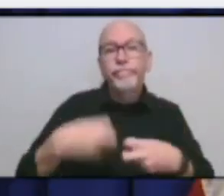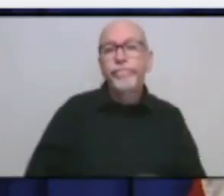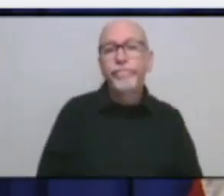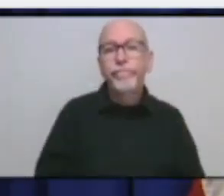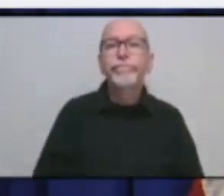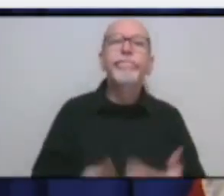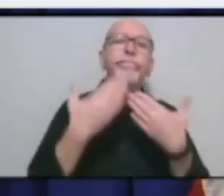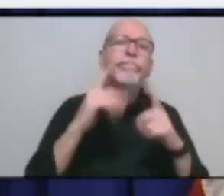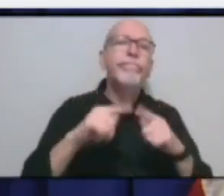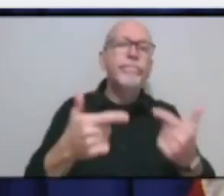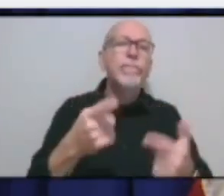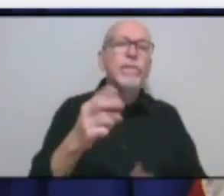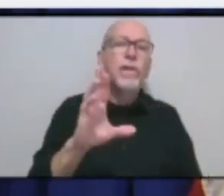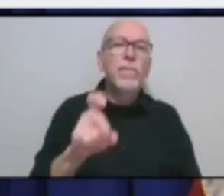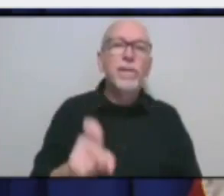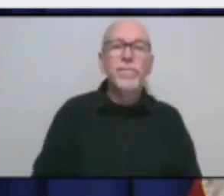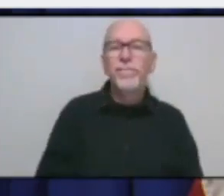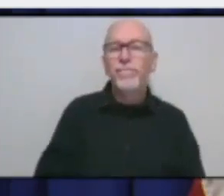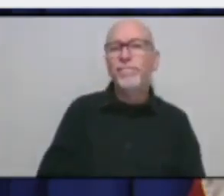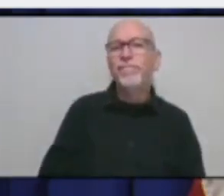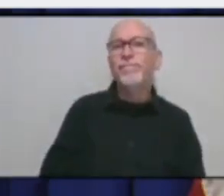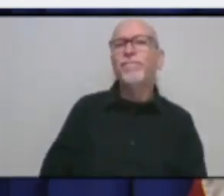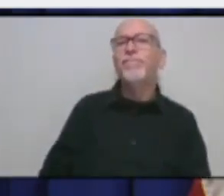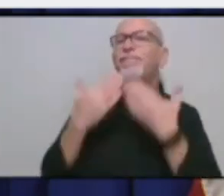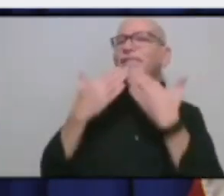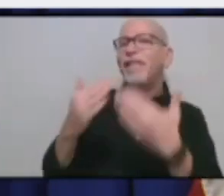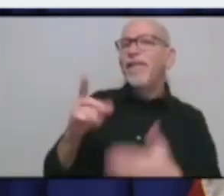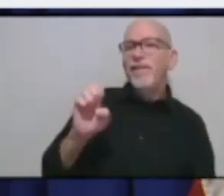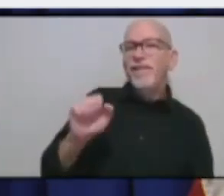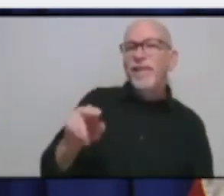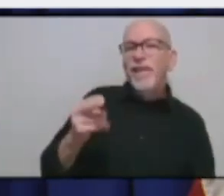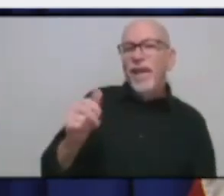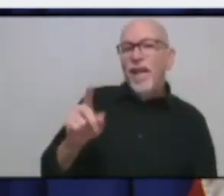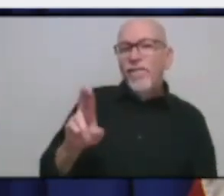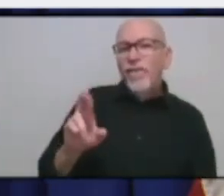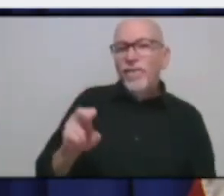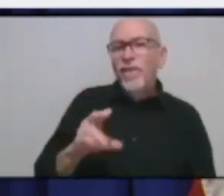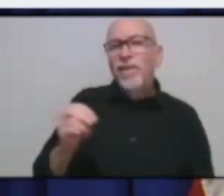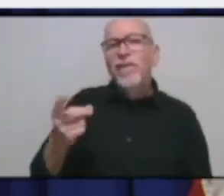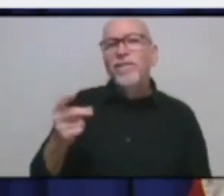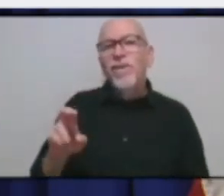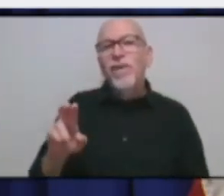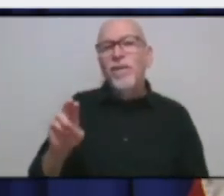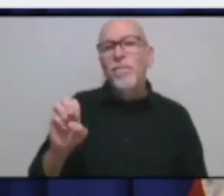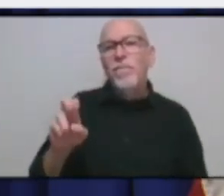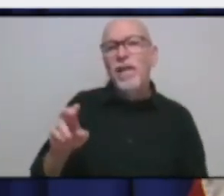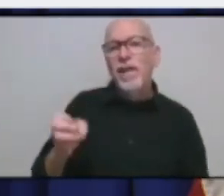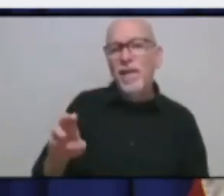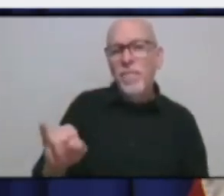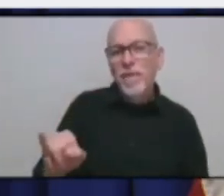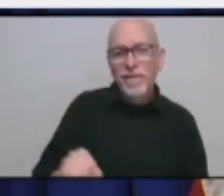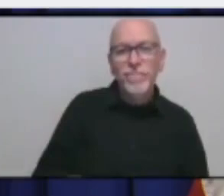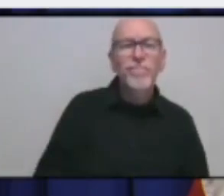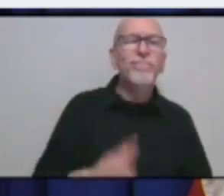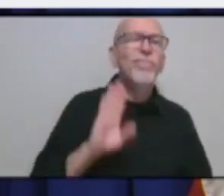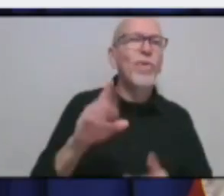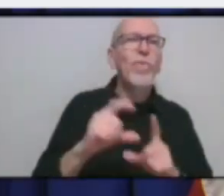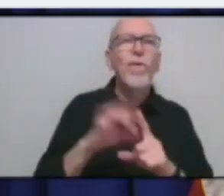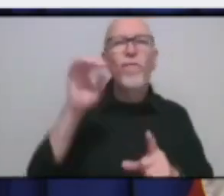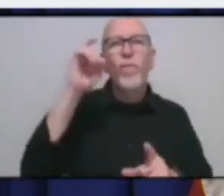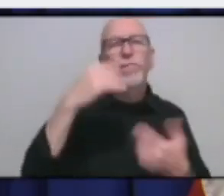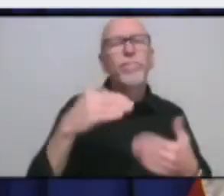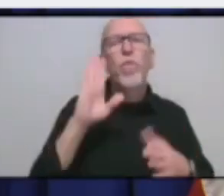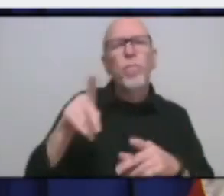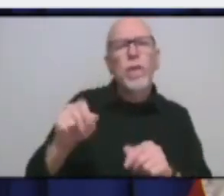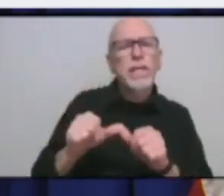to you, Dr. Box. Thank you, Dean Halverson and Dr. Nemechemi. Such important words of wisdom, and I'm so glad that you'll be able to stay on with